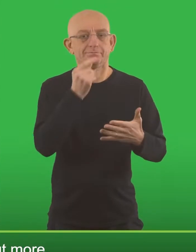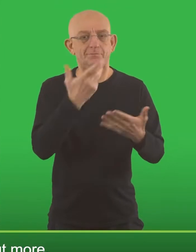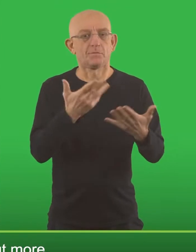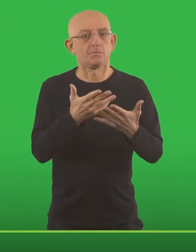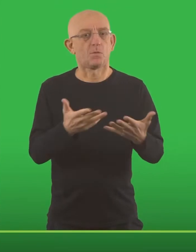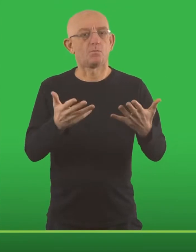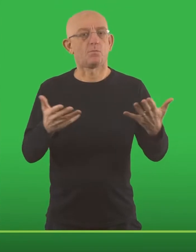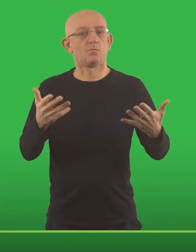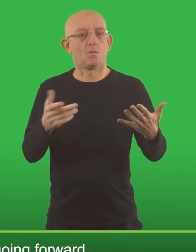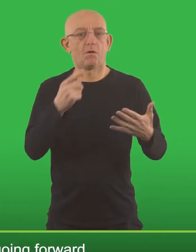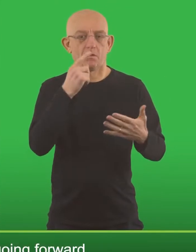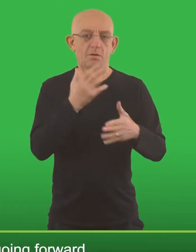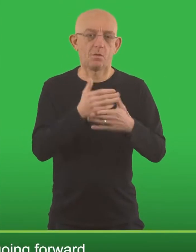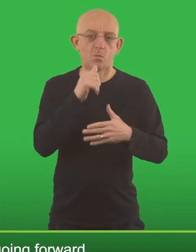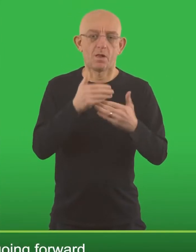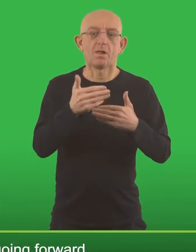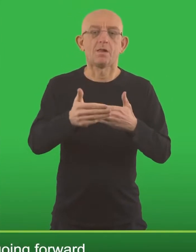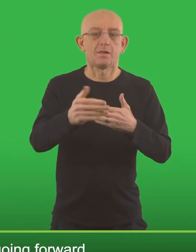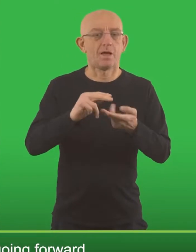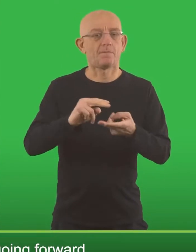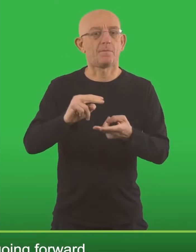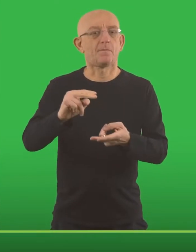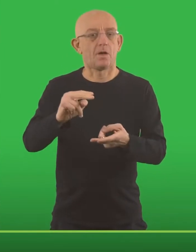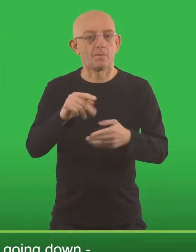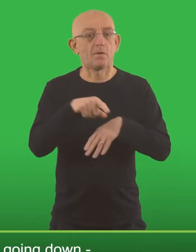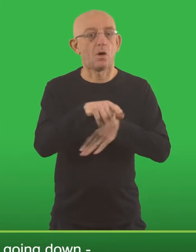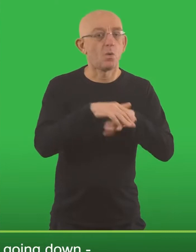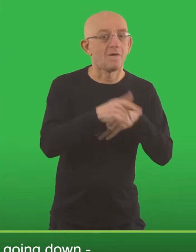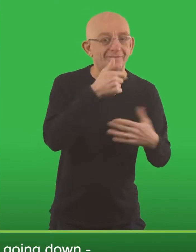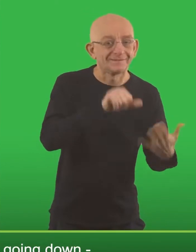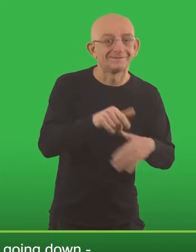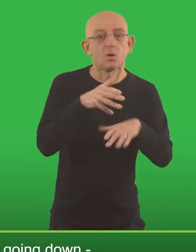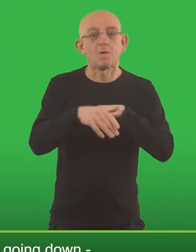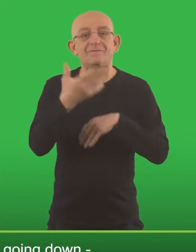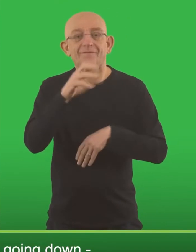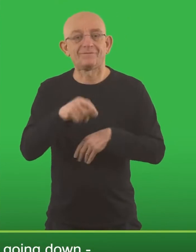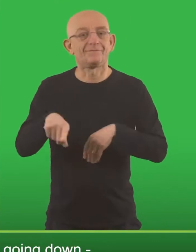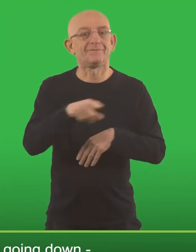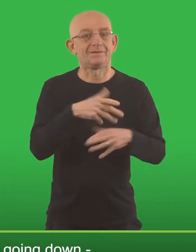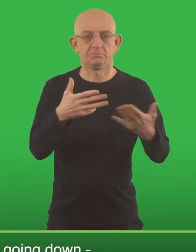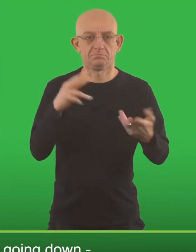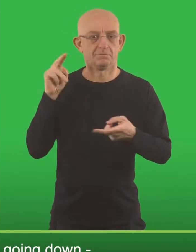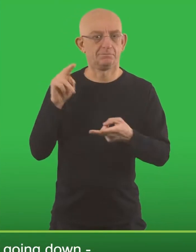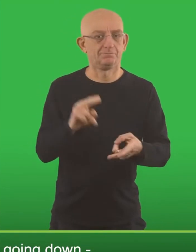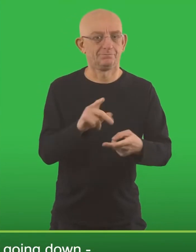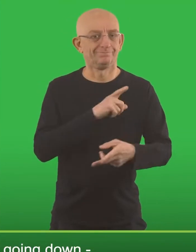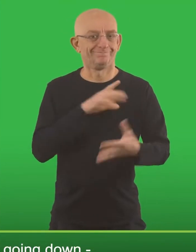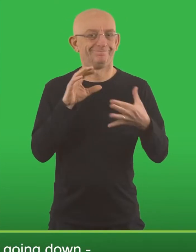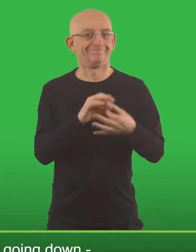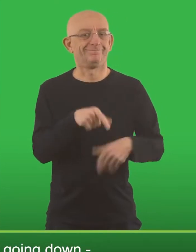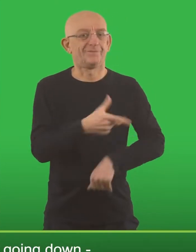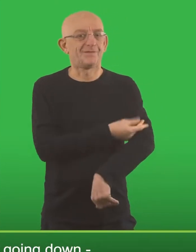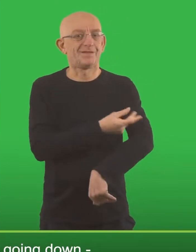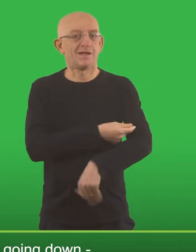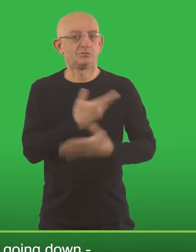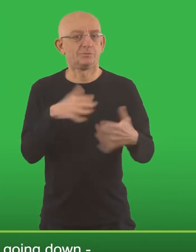more infection. There'll be an inevitable increase going forward. Over 60s and over 50s rate is still going down. That's definitively the impact